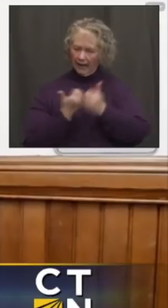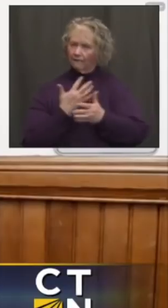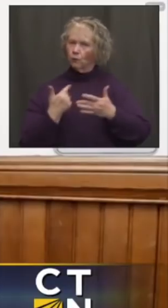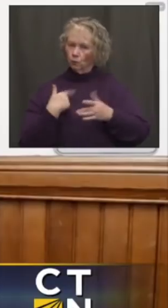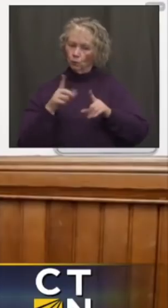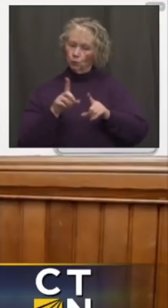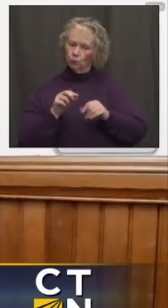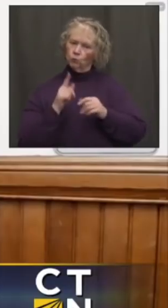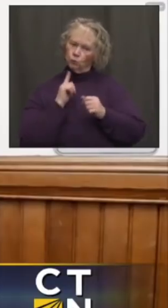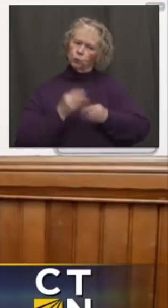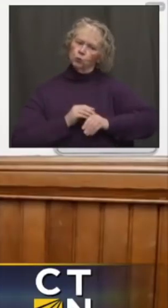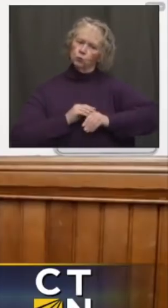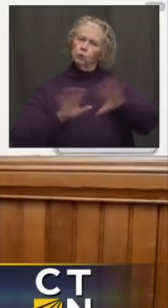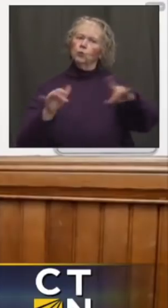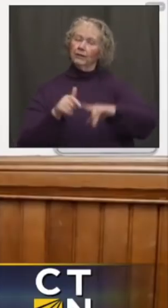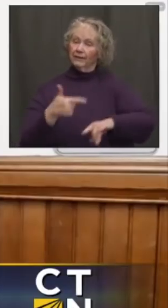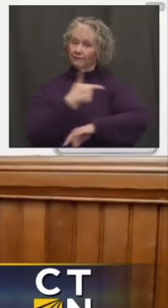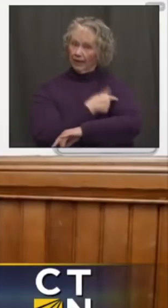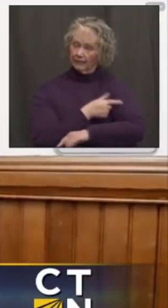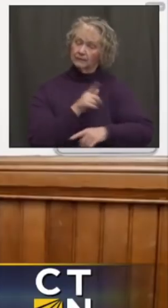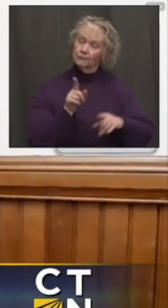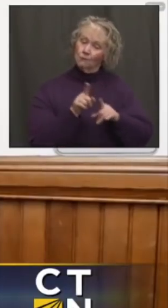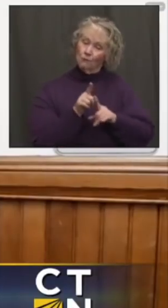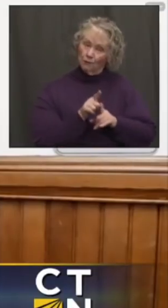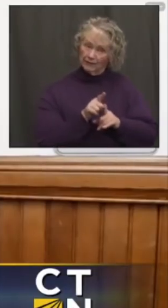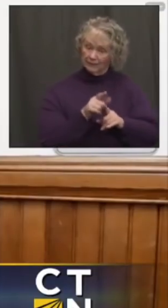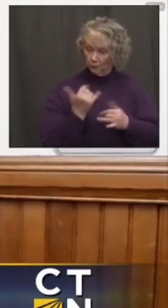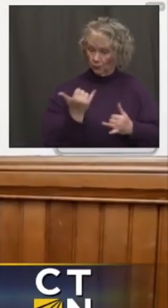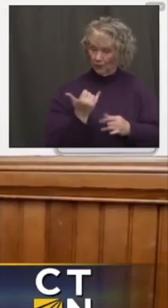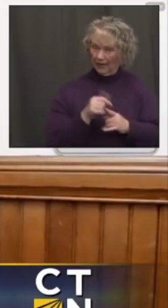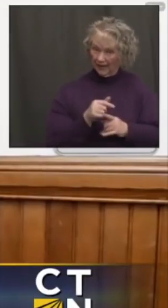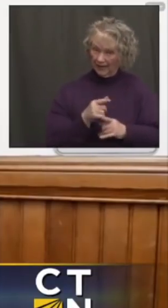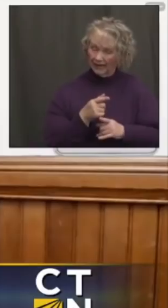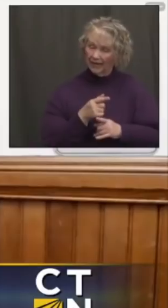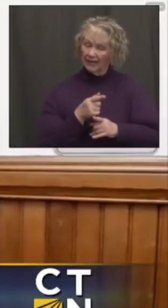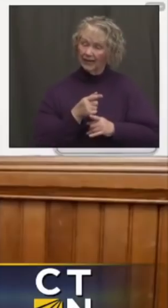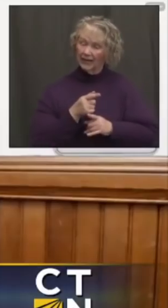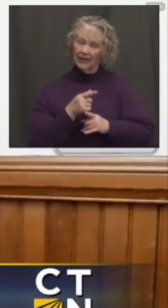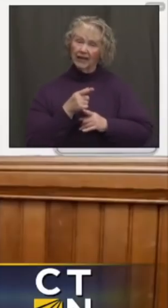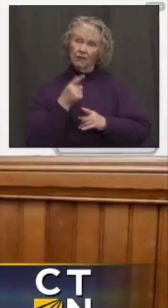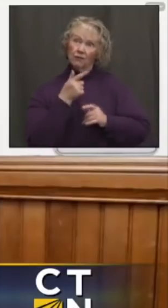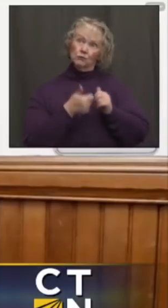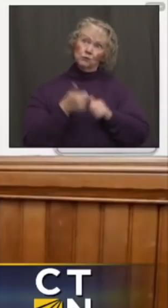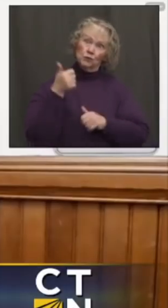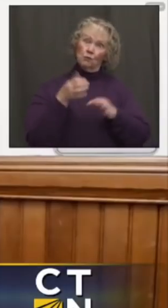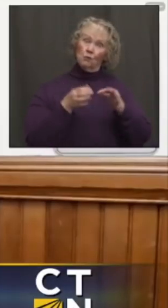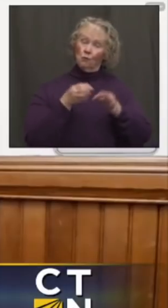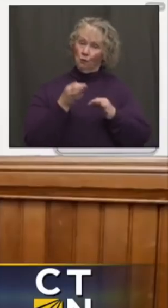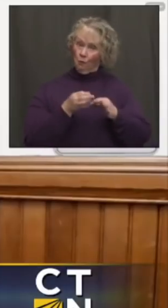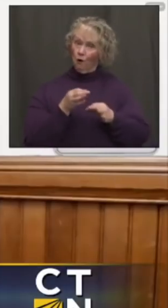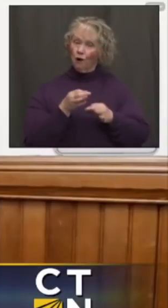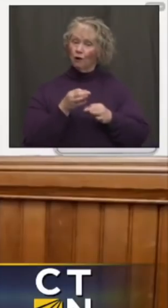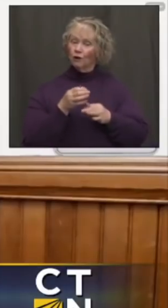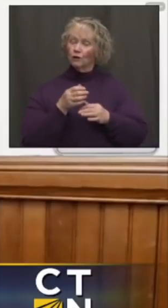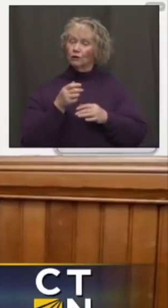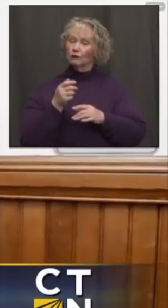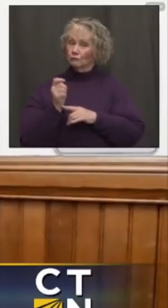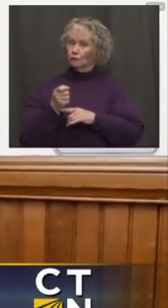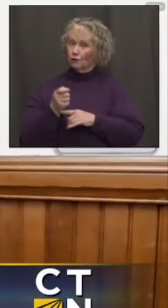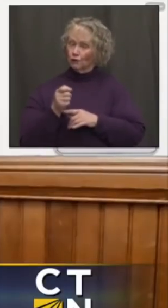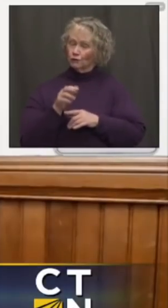the governor has stated, he put this charge to all of us to make sure that we make sure that equity is